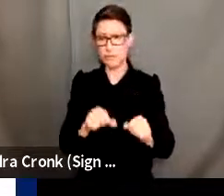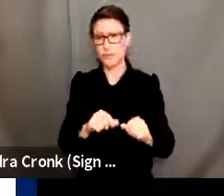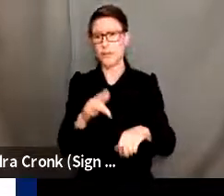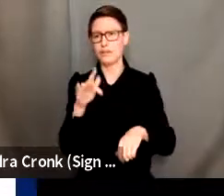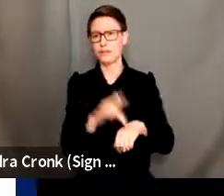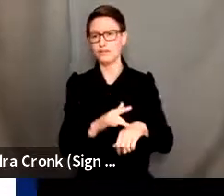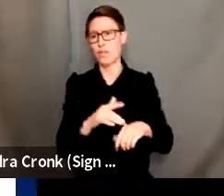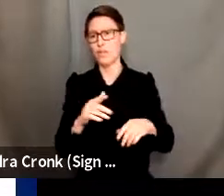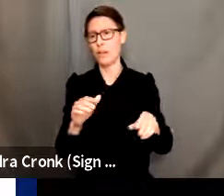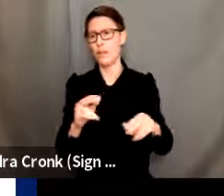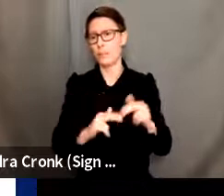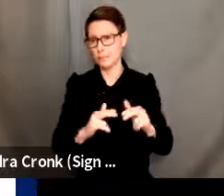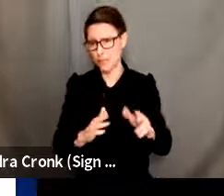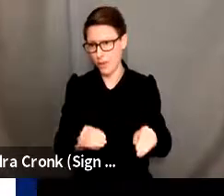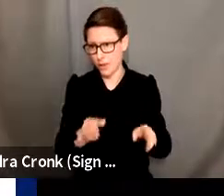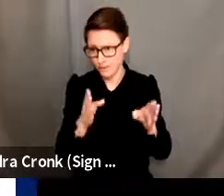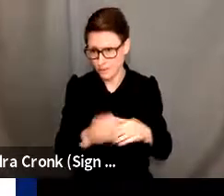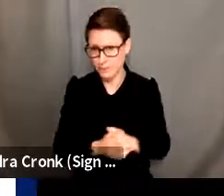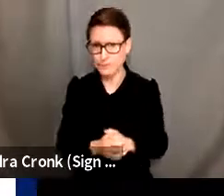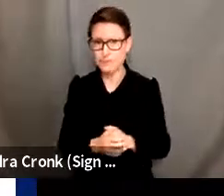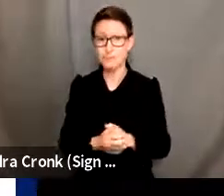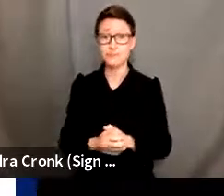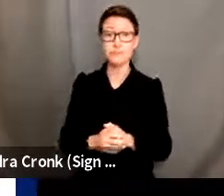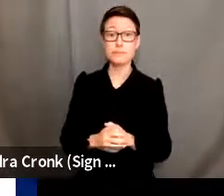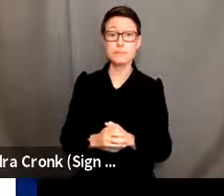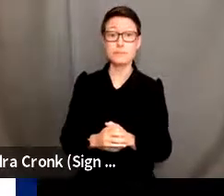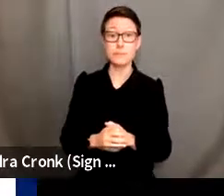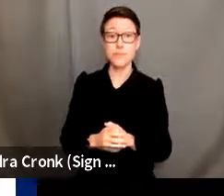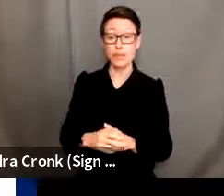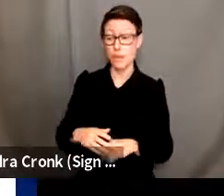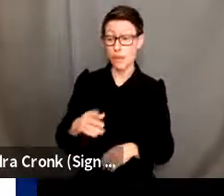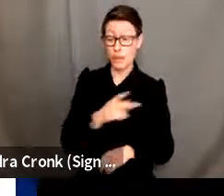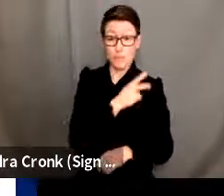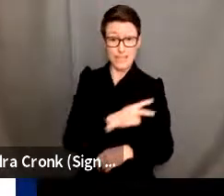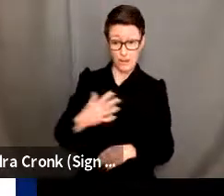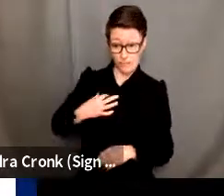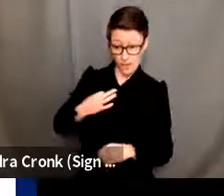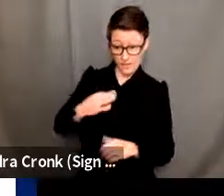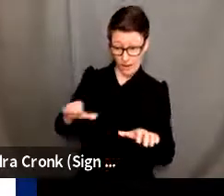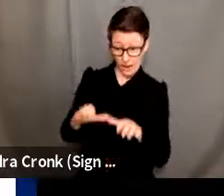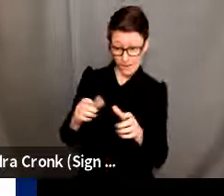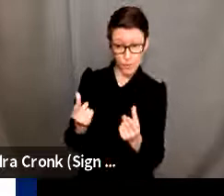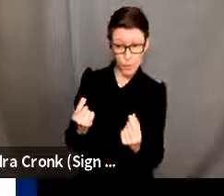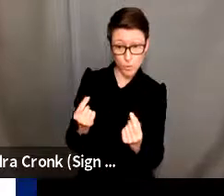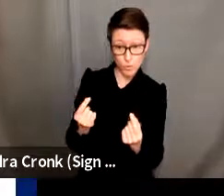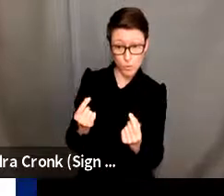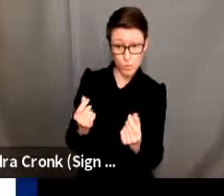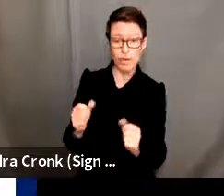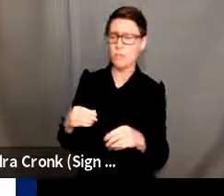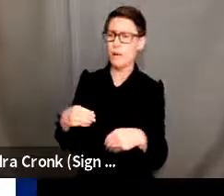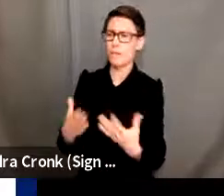patients. Direct patient volunteer activities. Volunteers can provide valuable services to our patients,